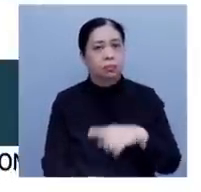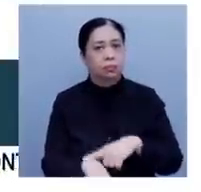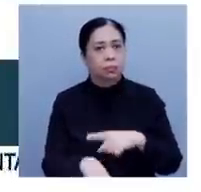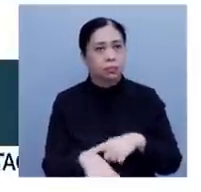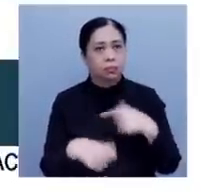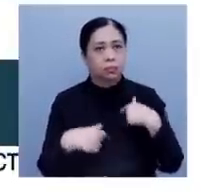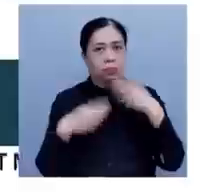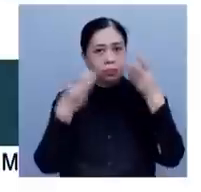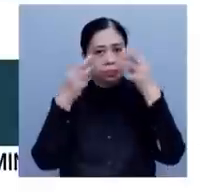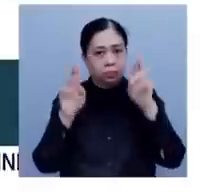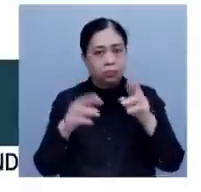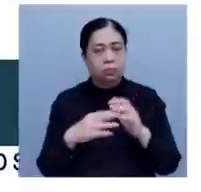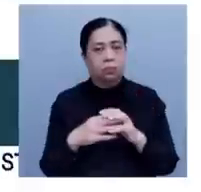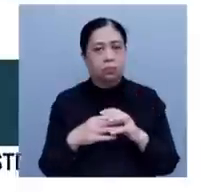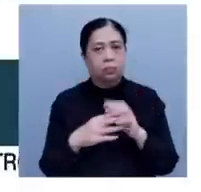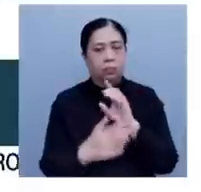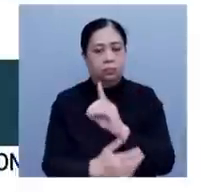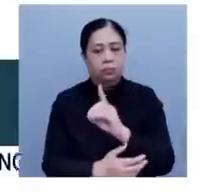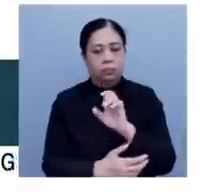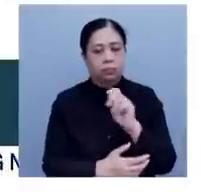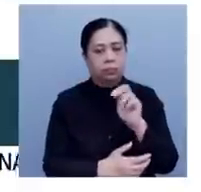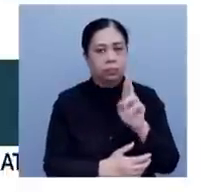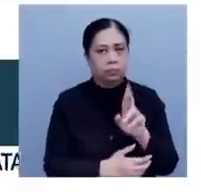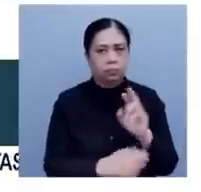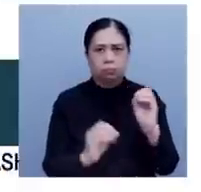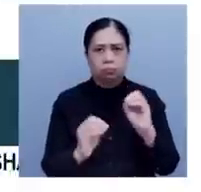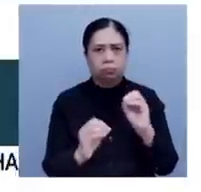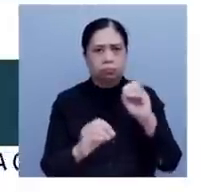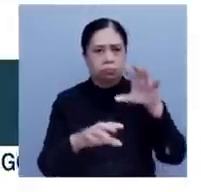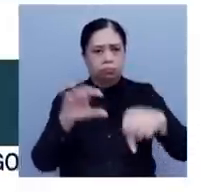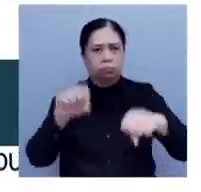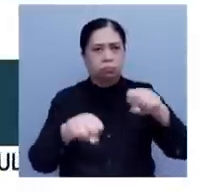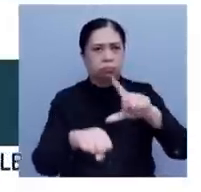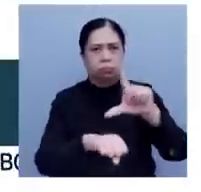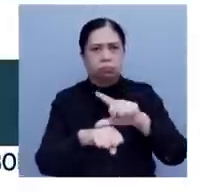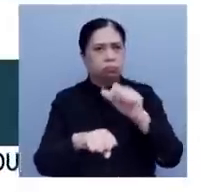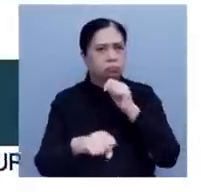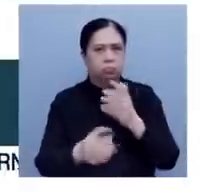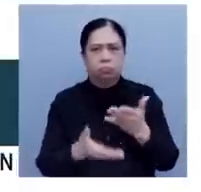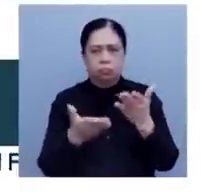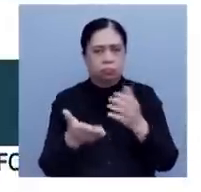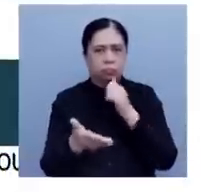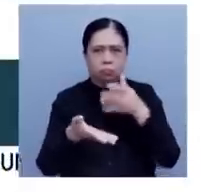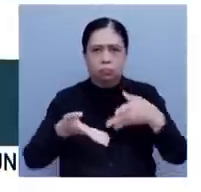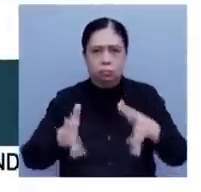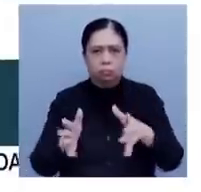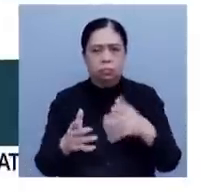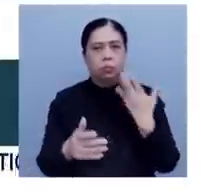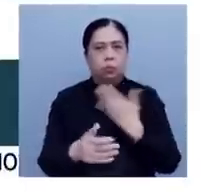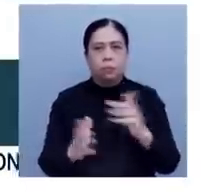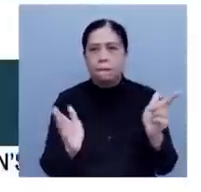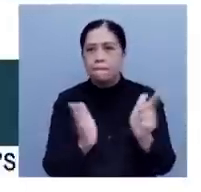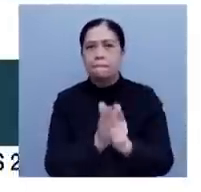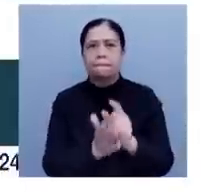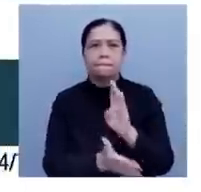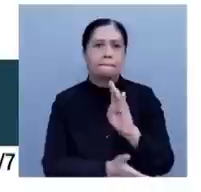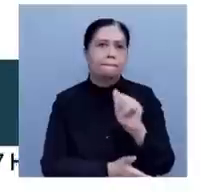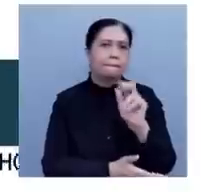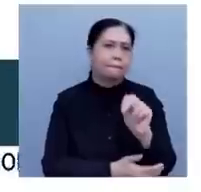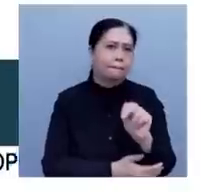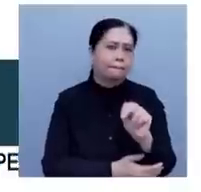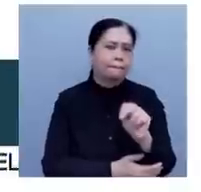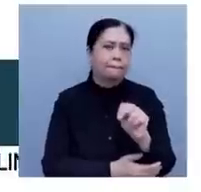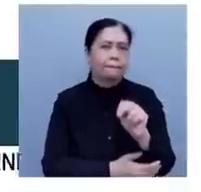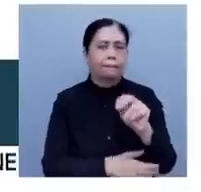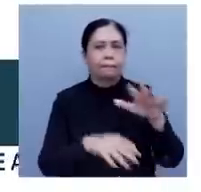mayor and DNR secretary, no reclamation was endorsed by us. In fact, we banned reclamation projects in